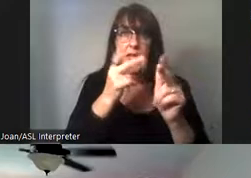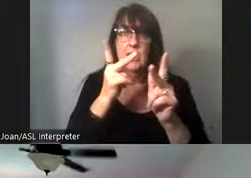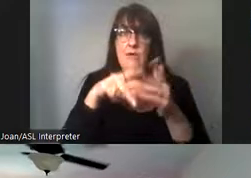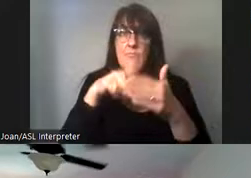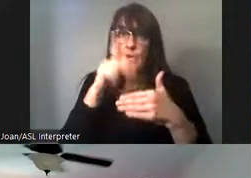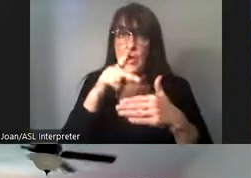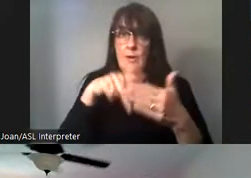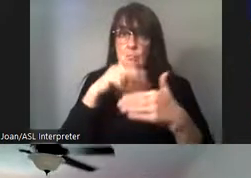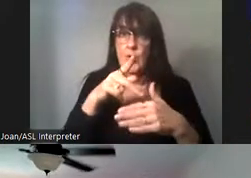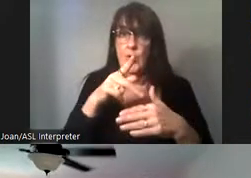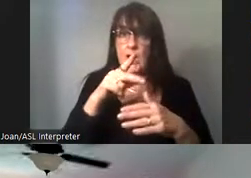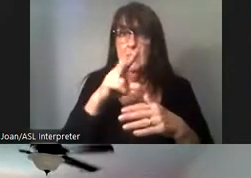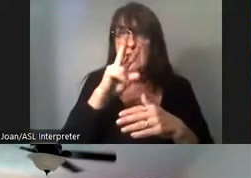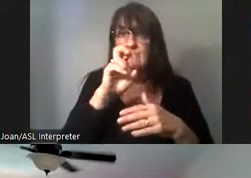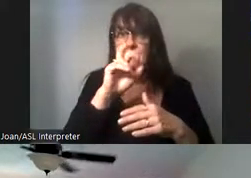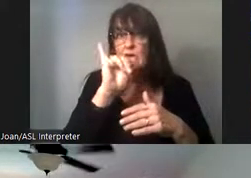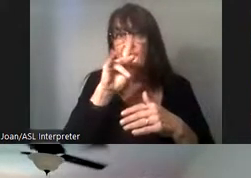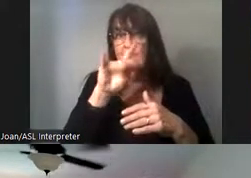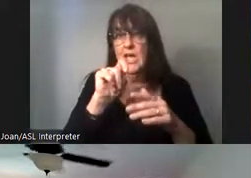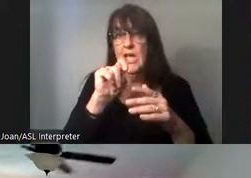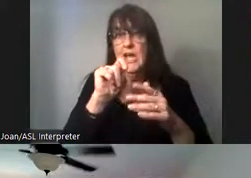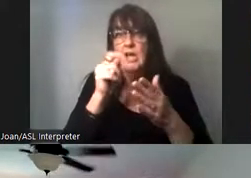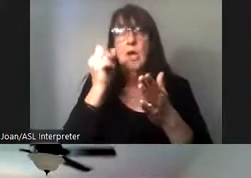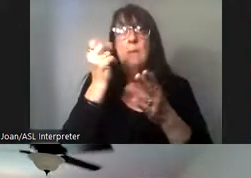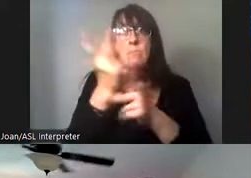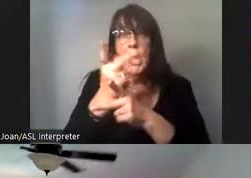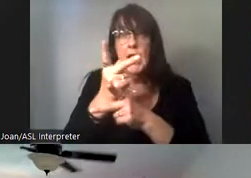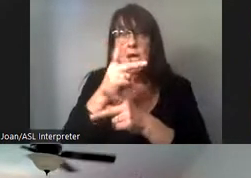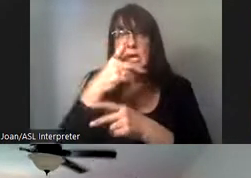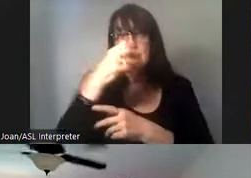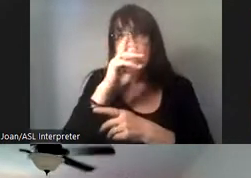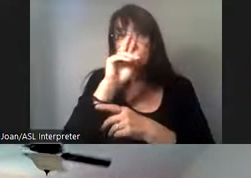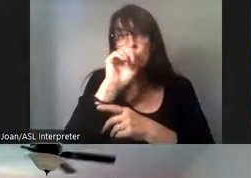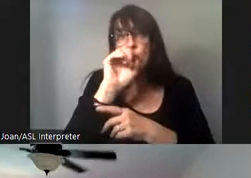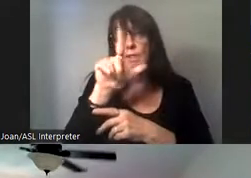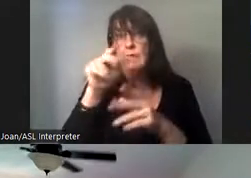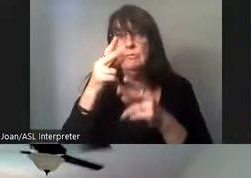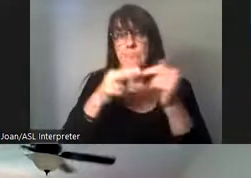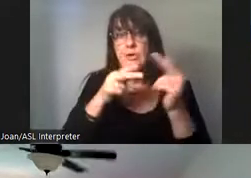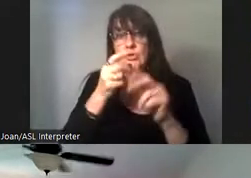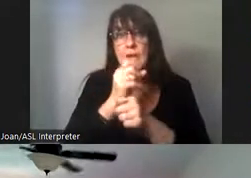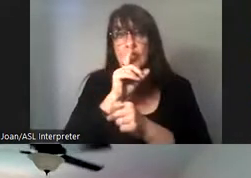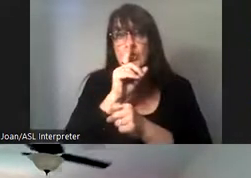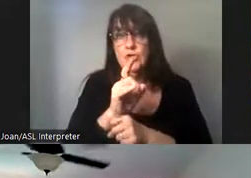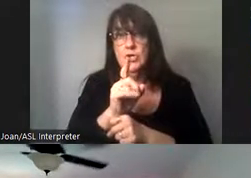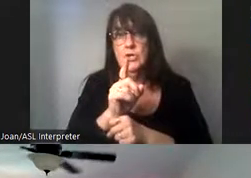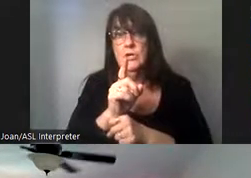program called the Verified Product Portal that was built to make sure that we had no